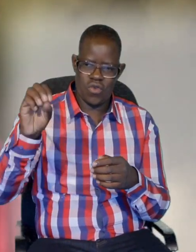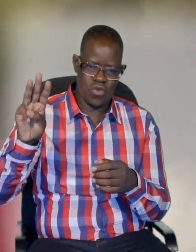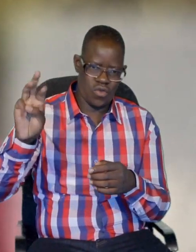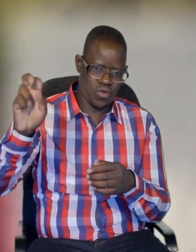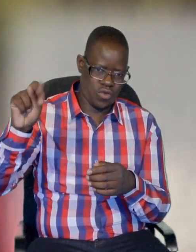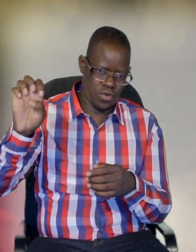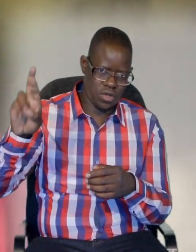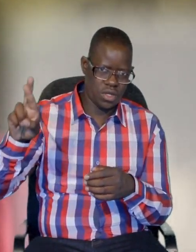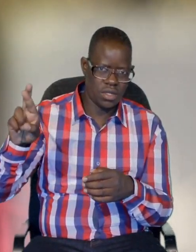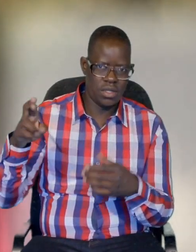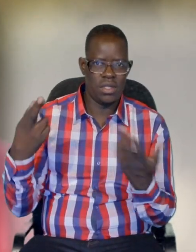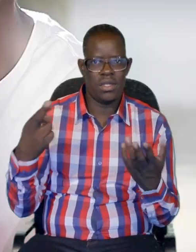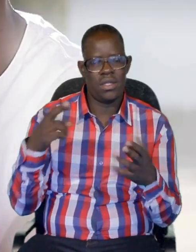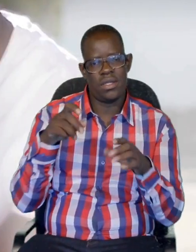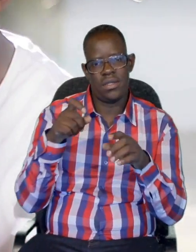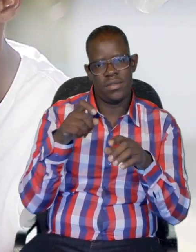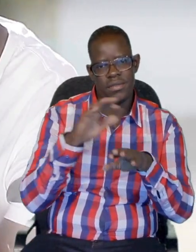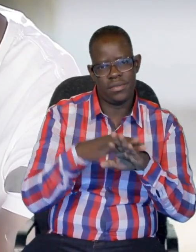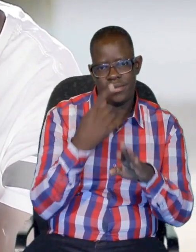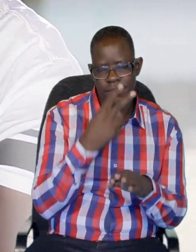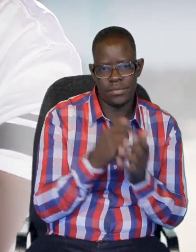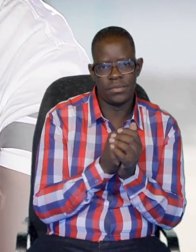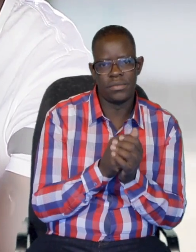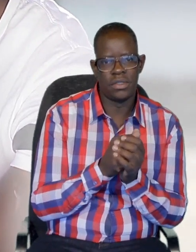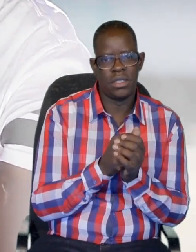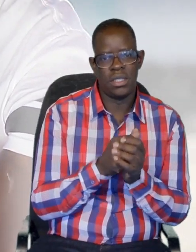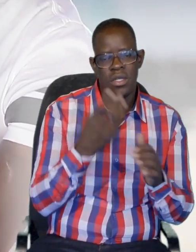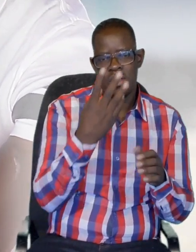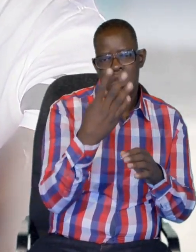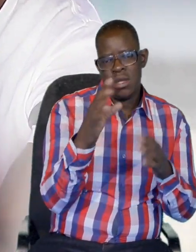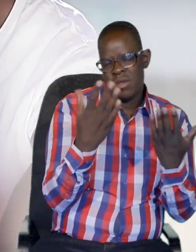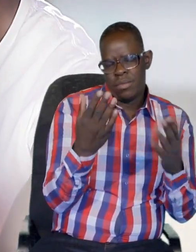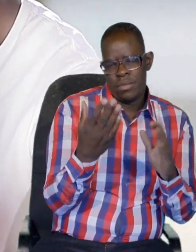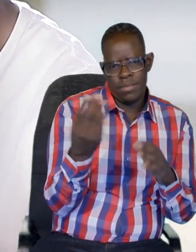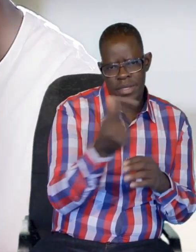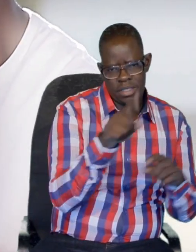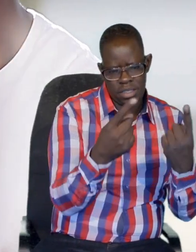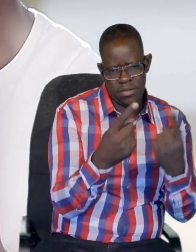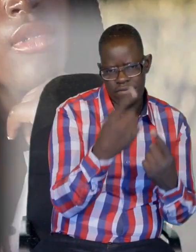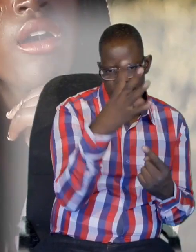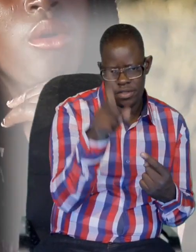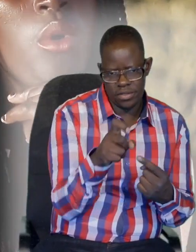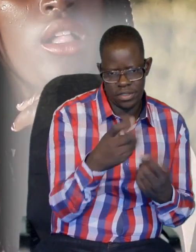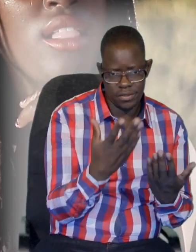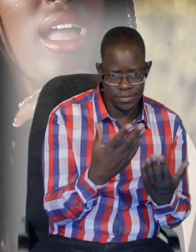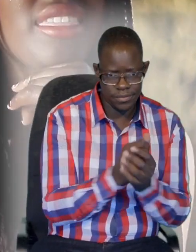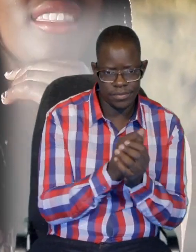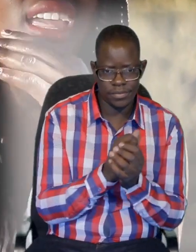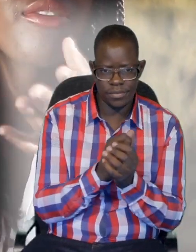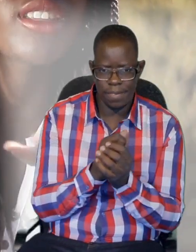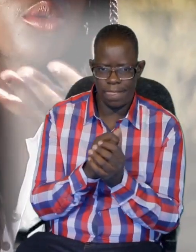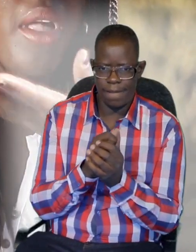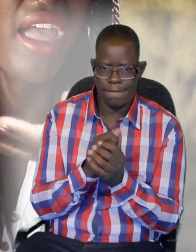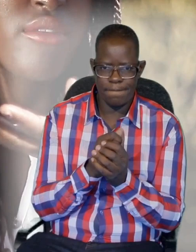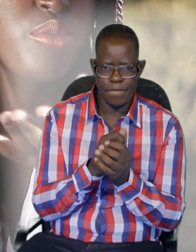another example. Here's one. Say you buy goods on credit for 4,000. What would the effect be on the accounting equation? Well, I think